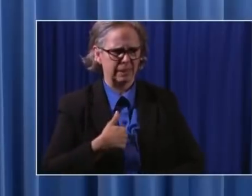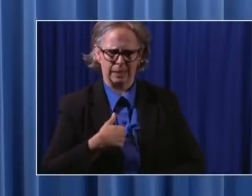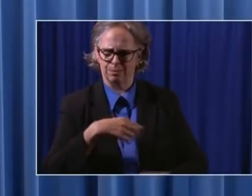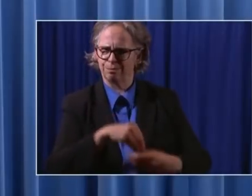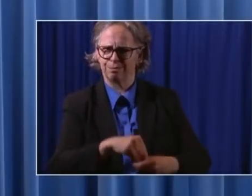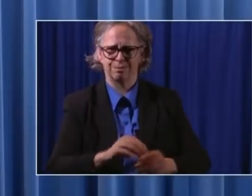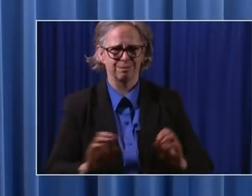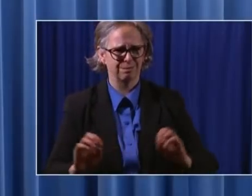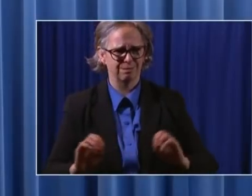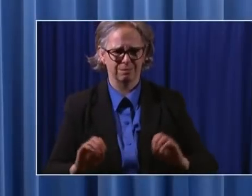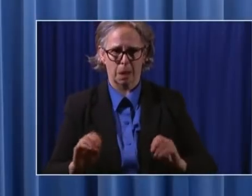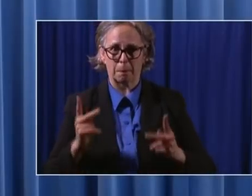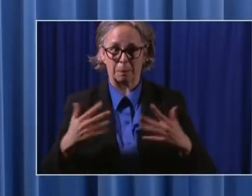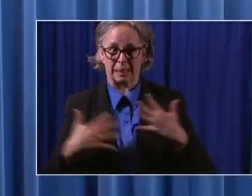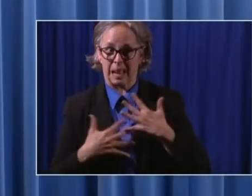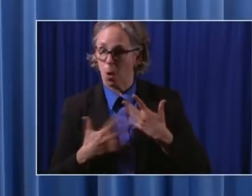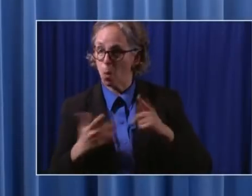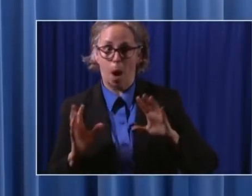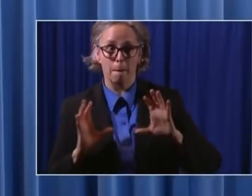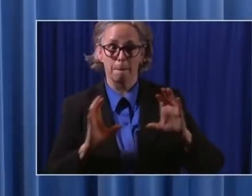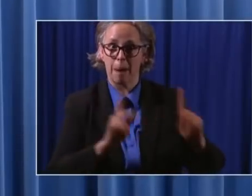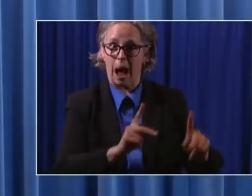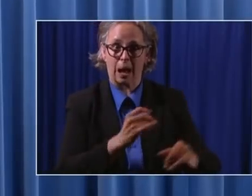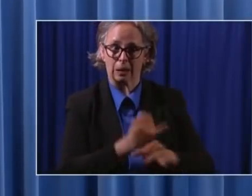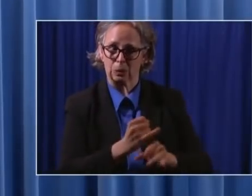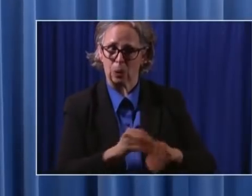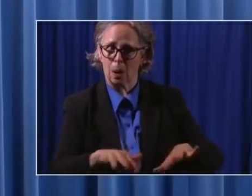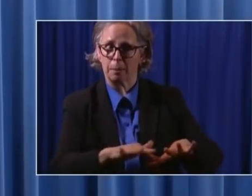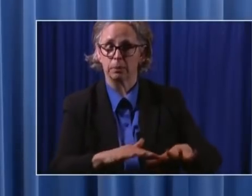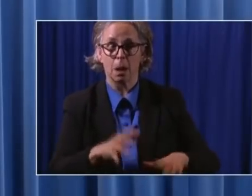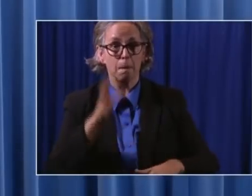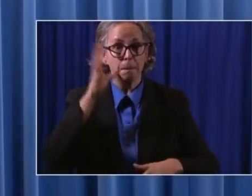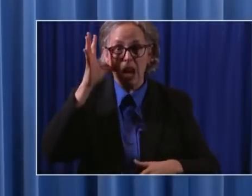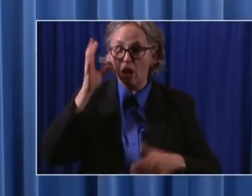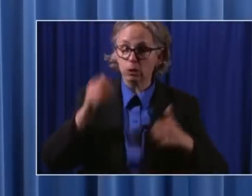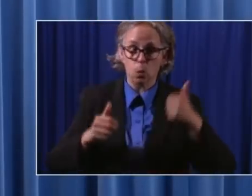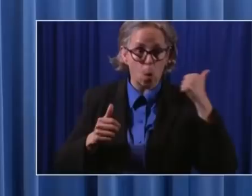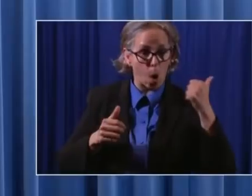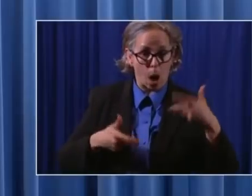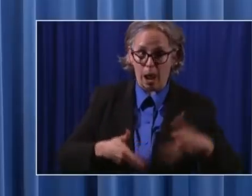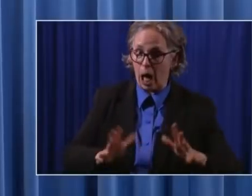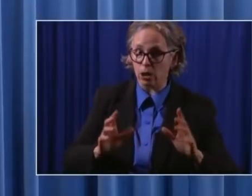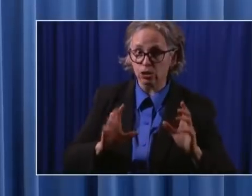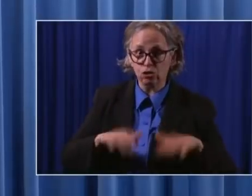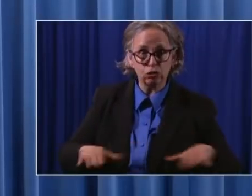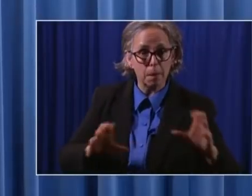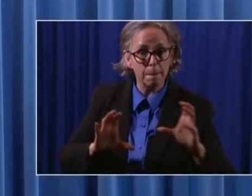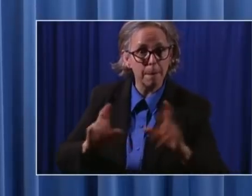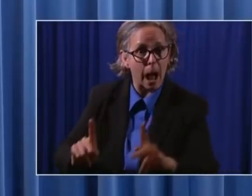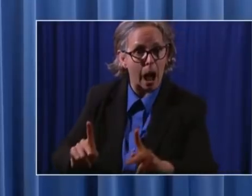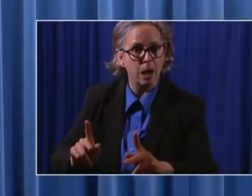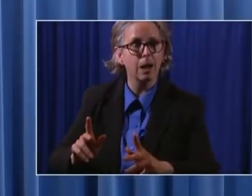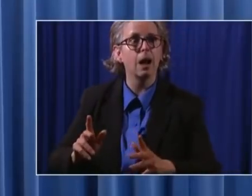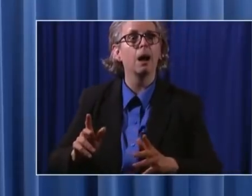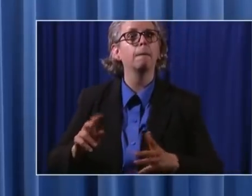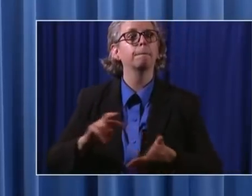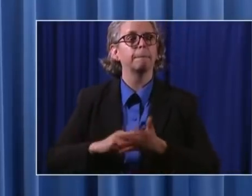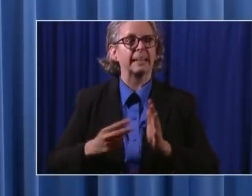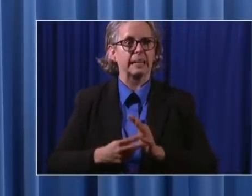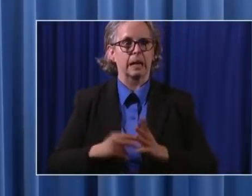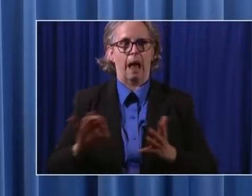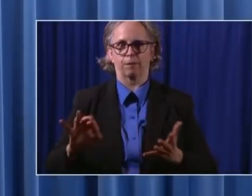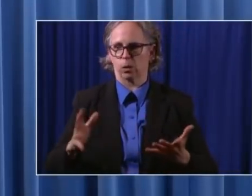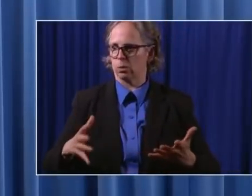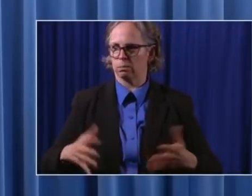aren't going to want to come back. Parents won't want to send their kids back. So we've got to get control of this. We've got to get control of it now. But